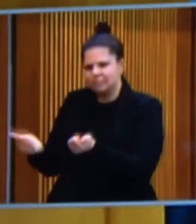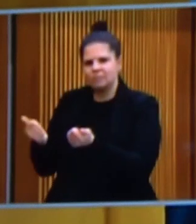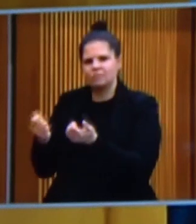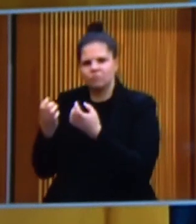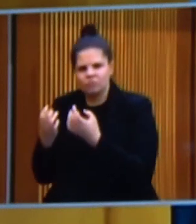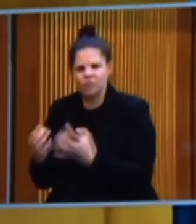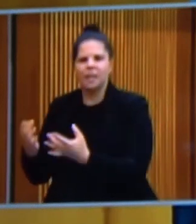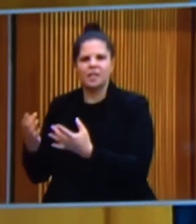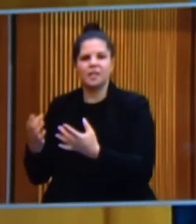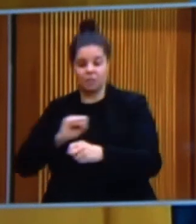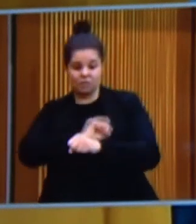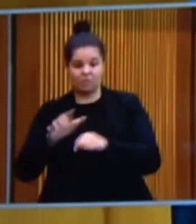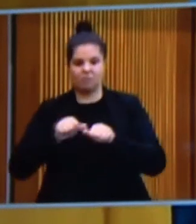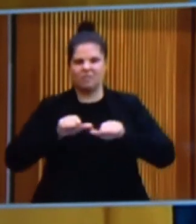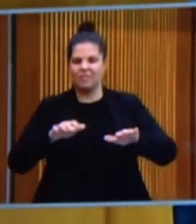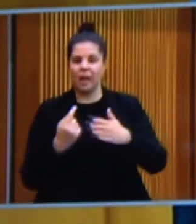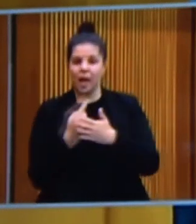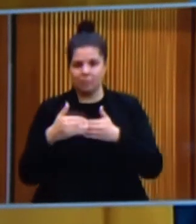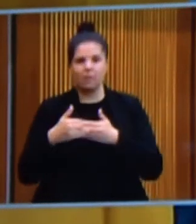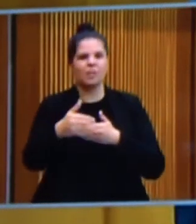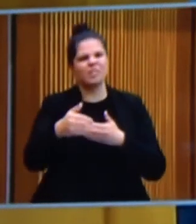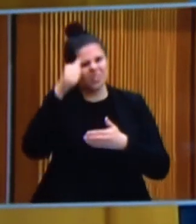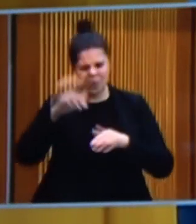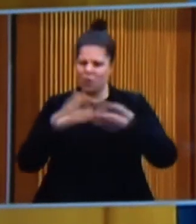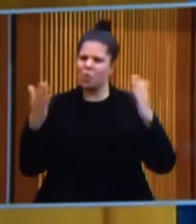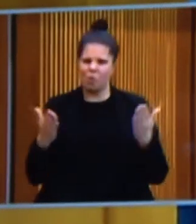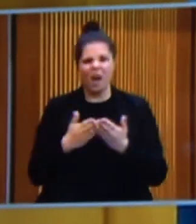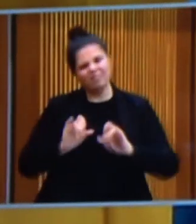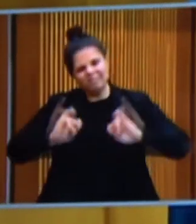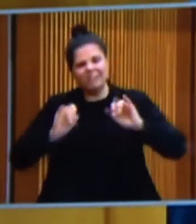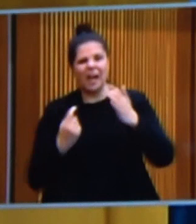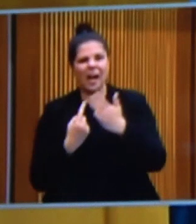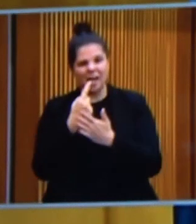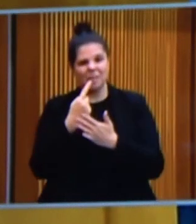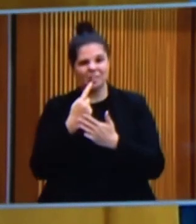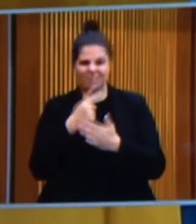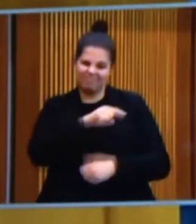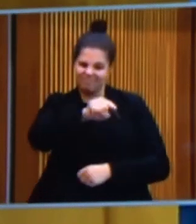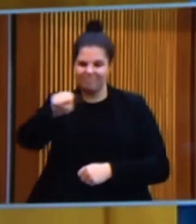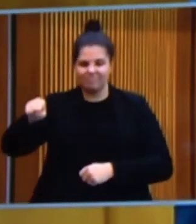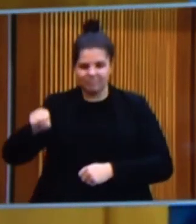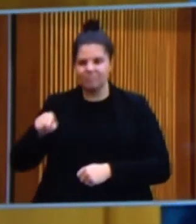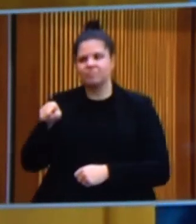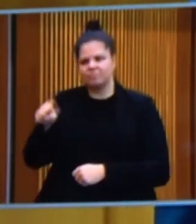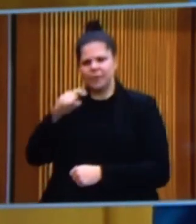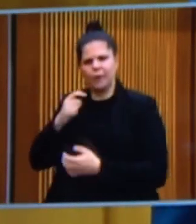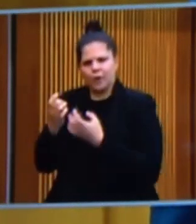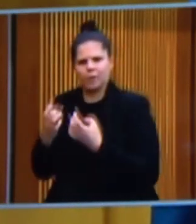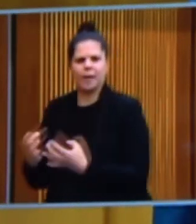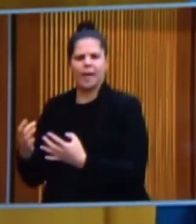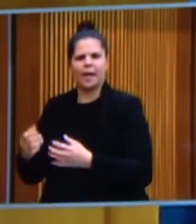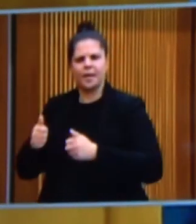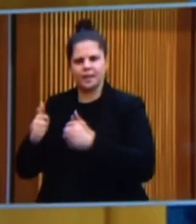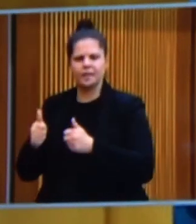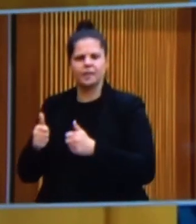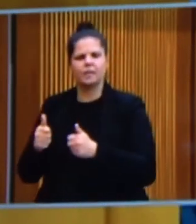COVID-19 epidemic, this pandemic that the world knows. And it does it in such a way that the hospitals